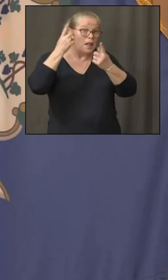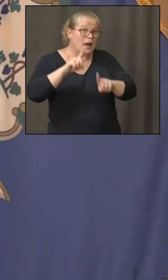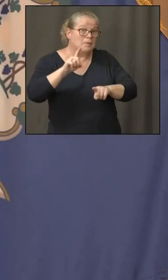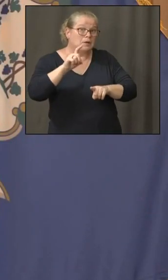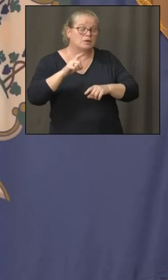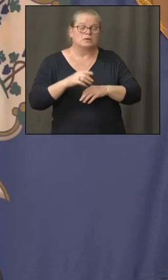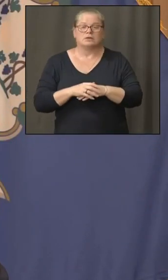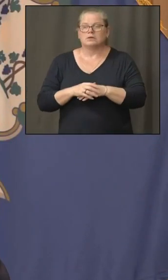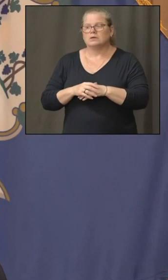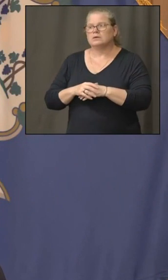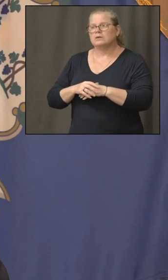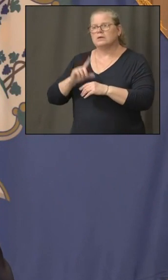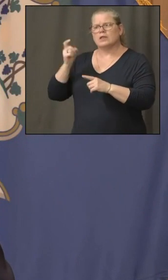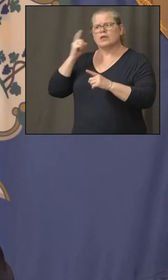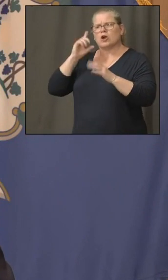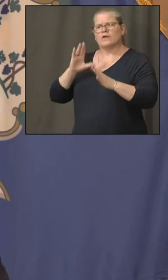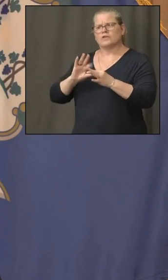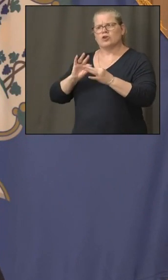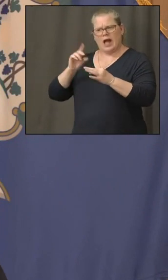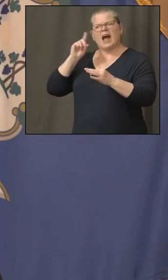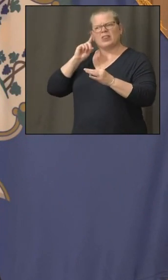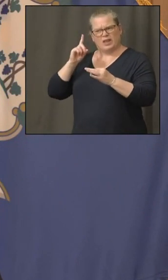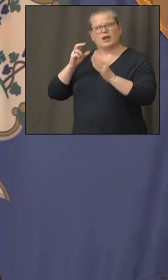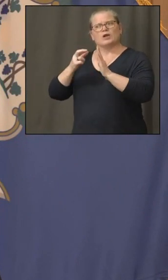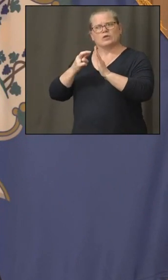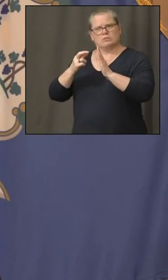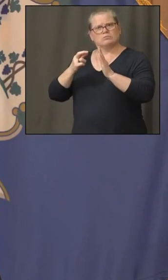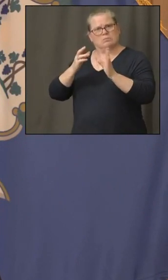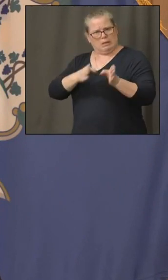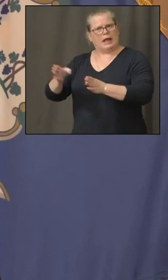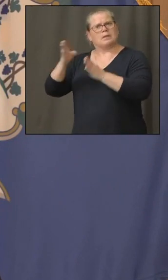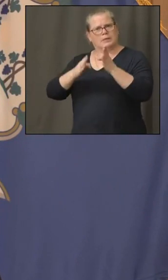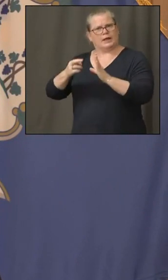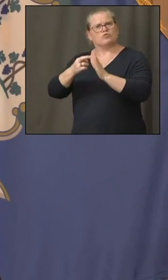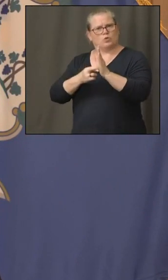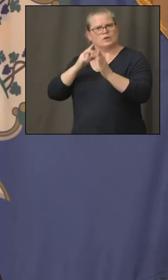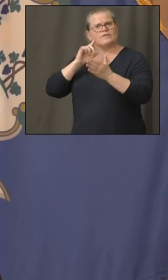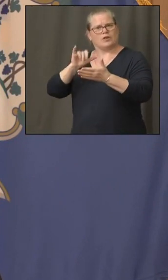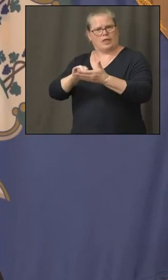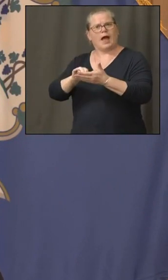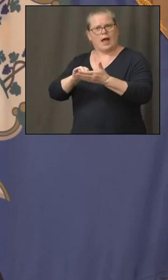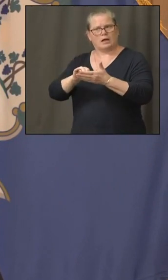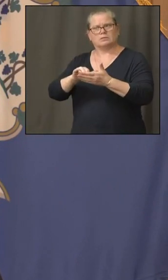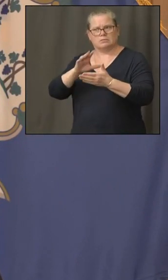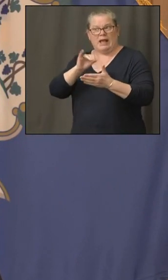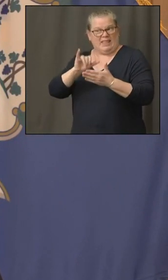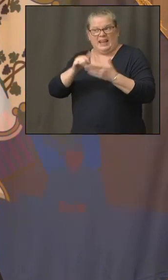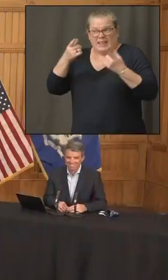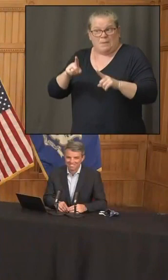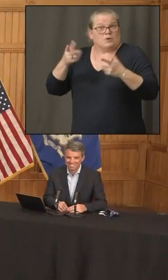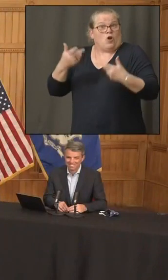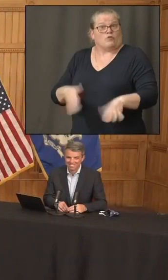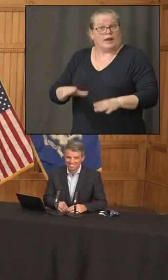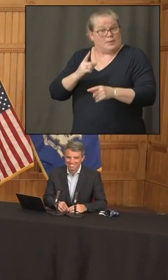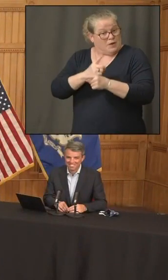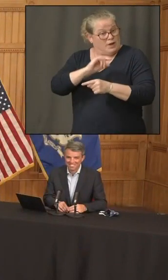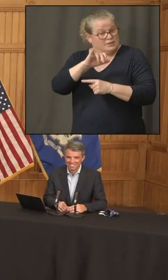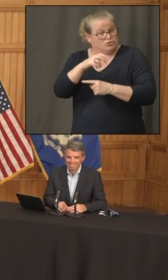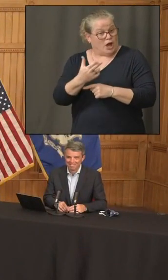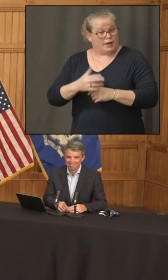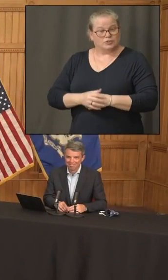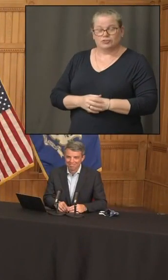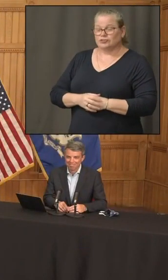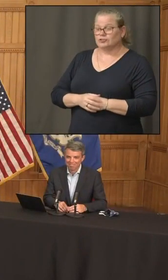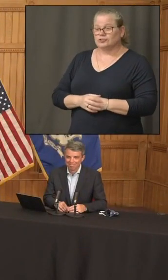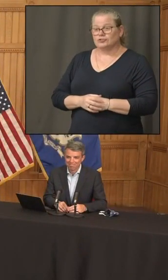believe that's happening already, isn't it, Josh? Yes. He said yes. All right. Well, that's